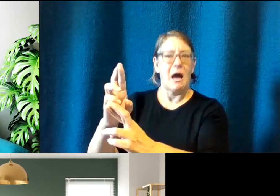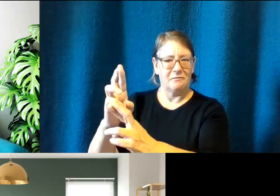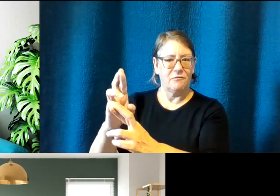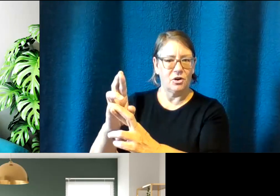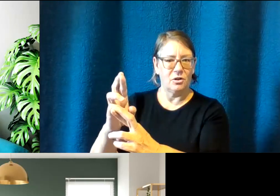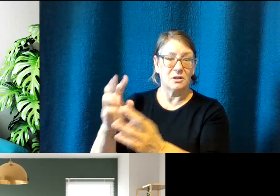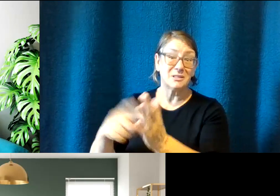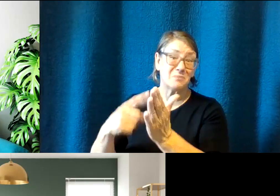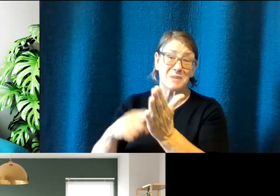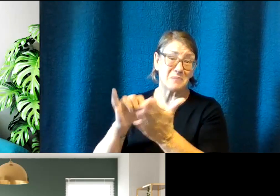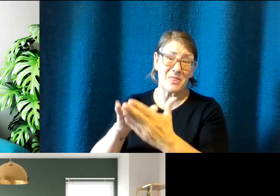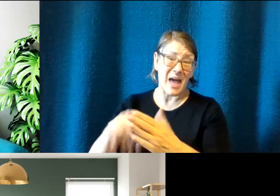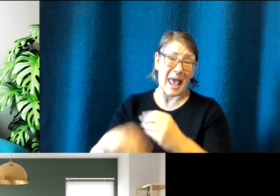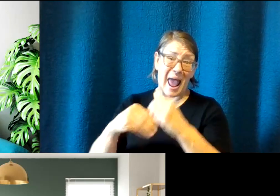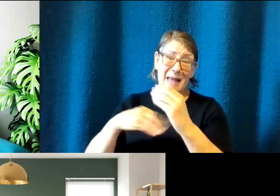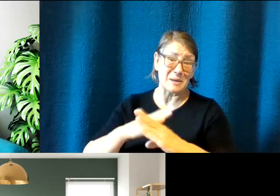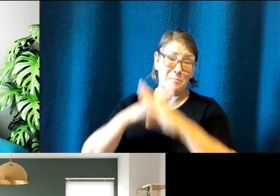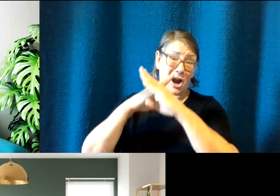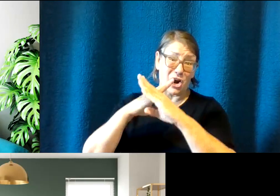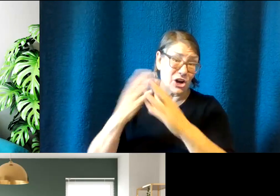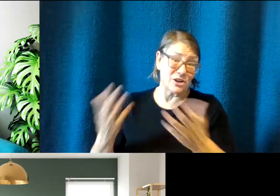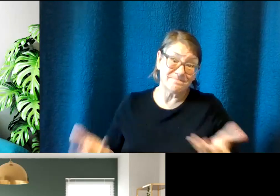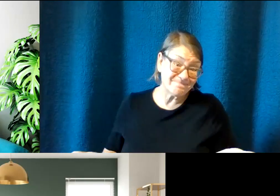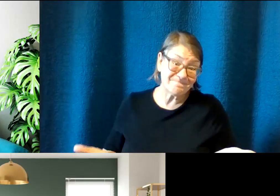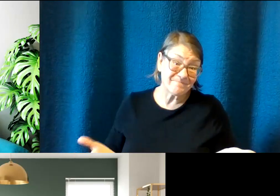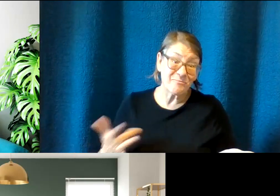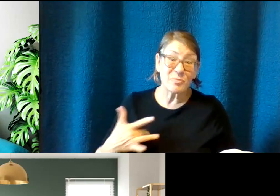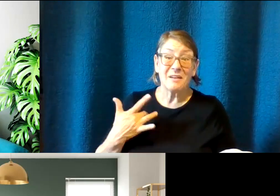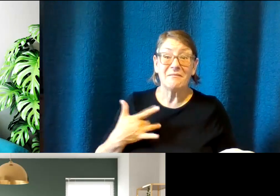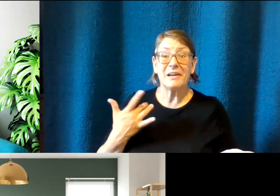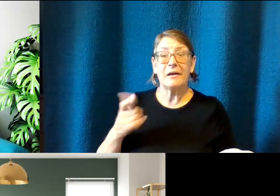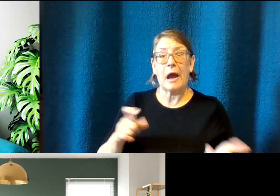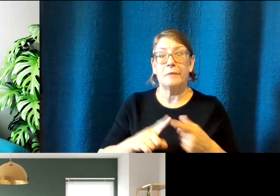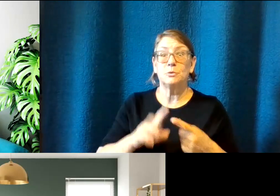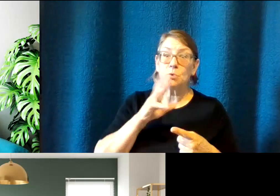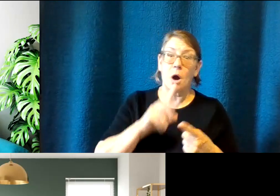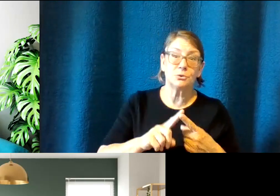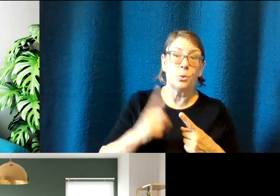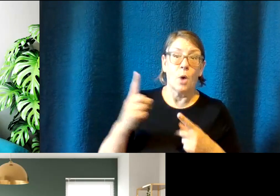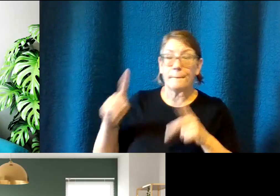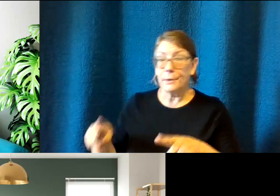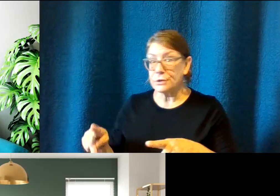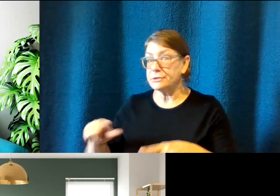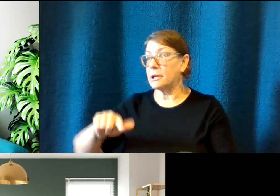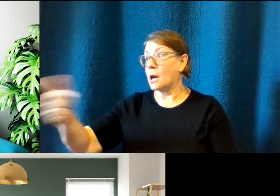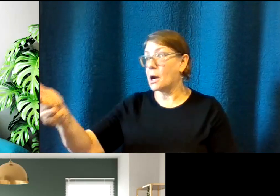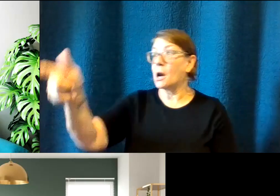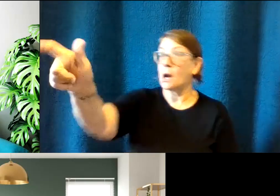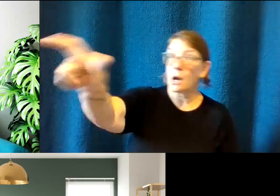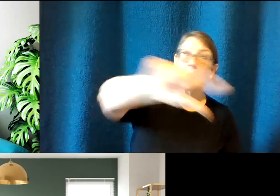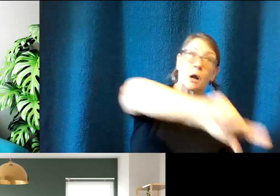cause a barrier as Mhm. well, feeling like they have to go through 2 or more people to get Right. the services that they